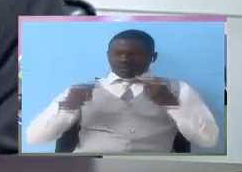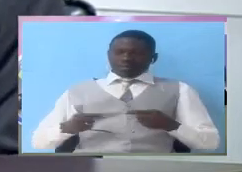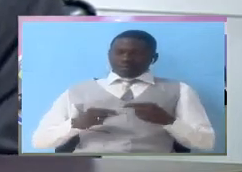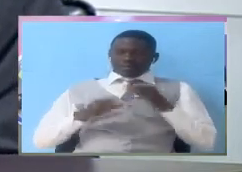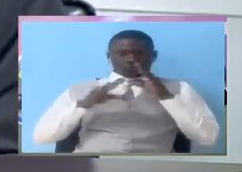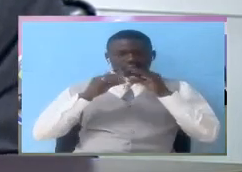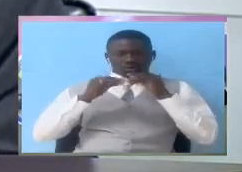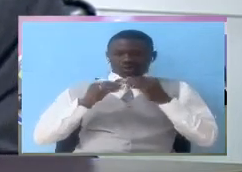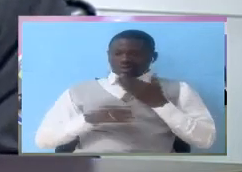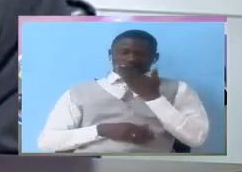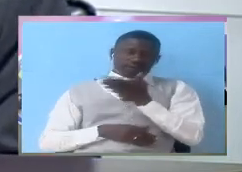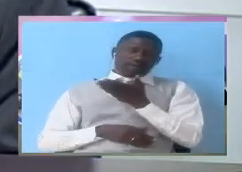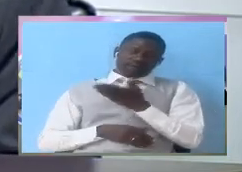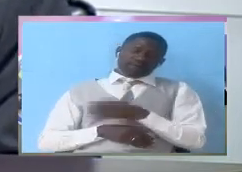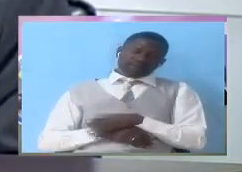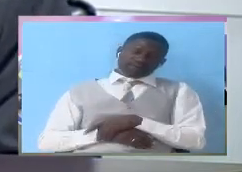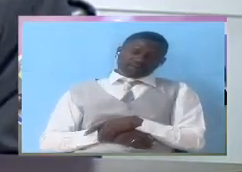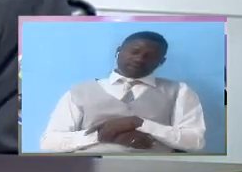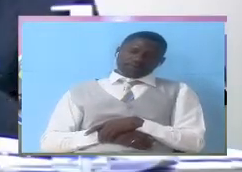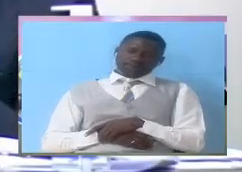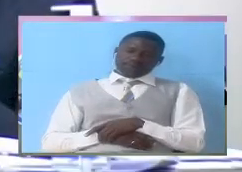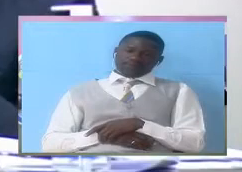there. The testimonies are there.